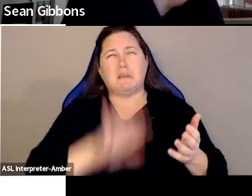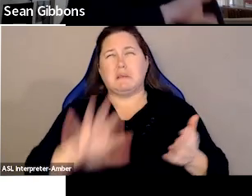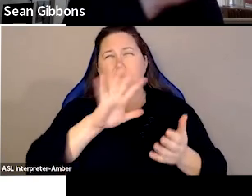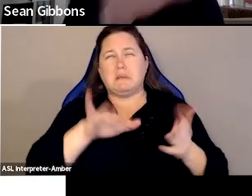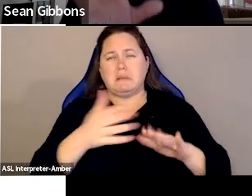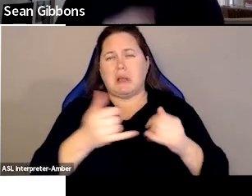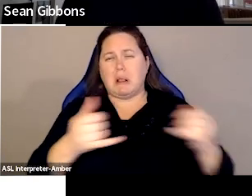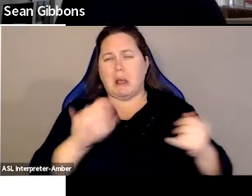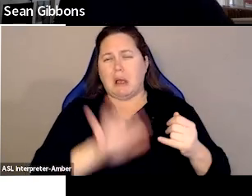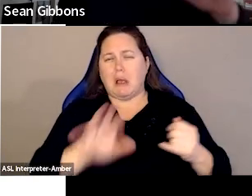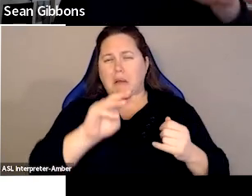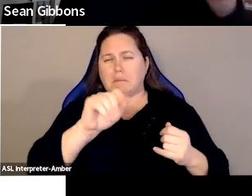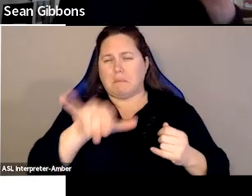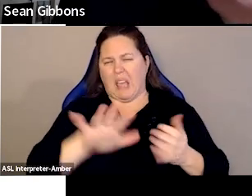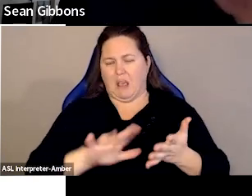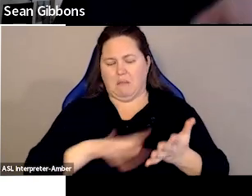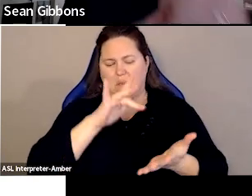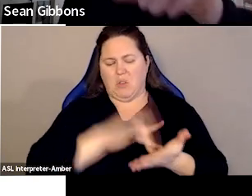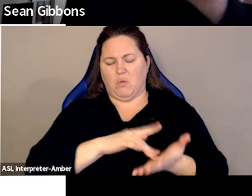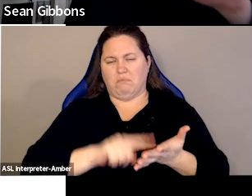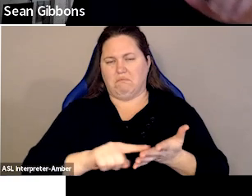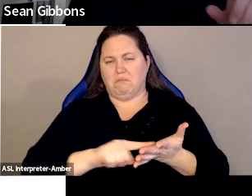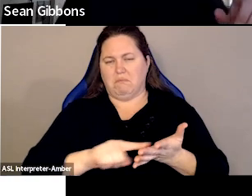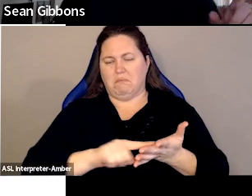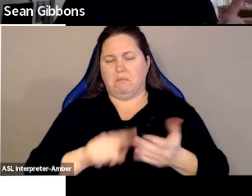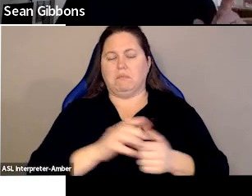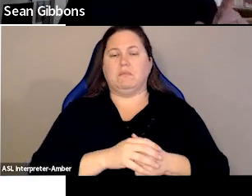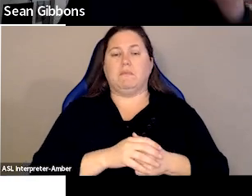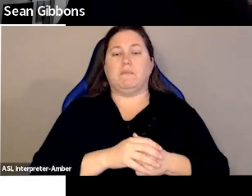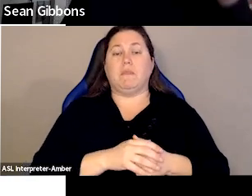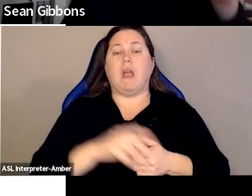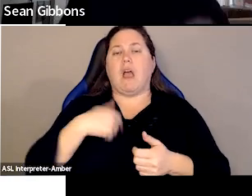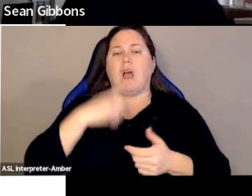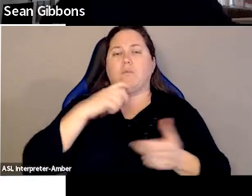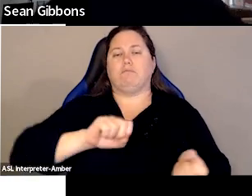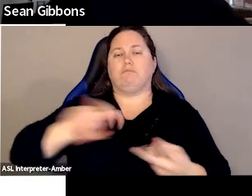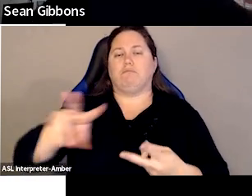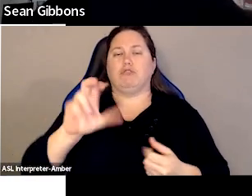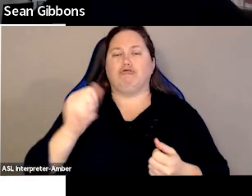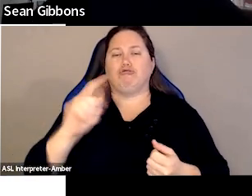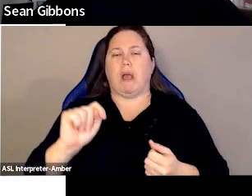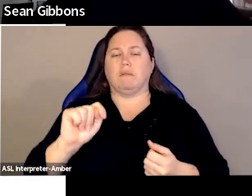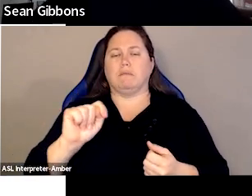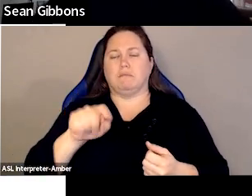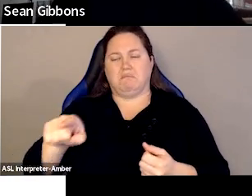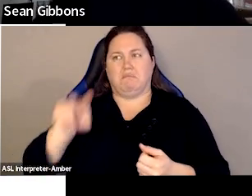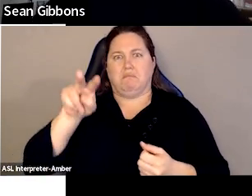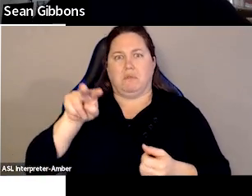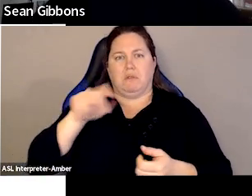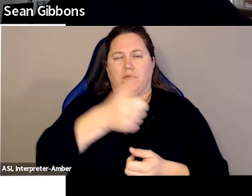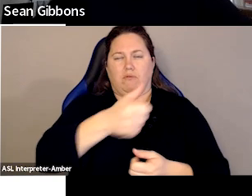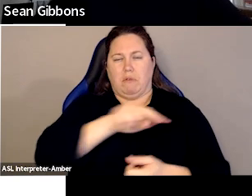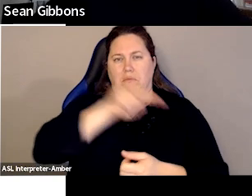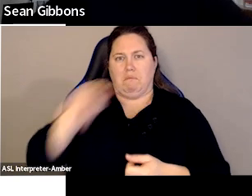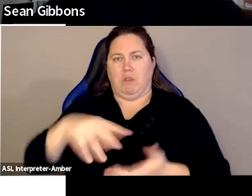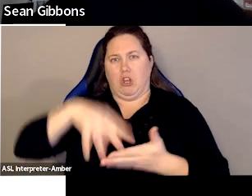time between here and there. Briefly, we'll put this in the chat so you can learn a little bit more about it. The network launched something we're calling circles. The